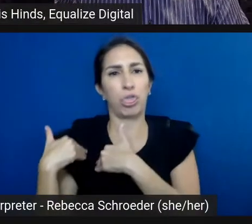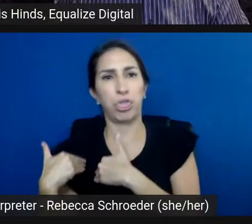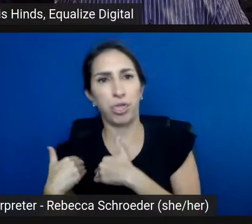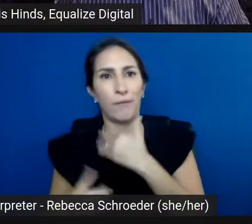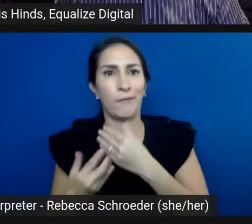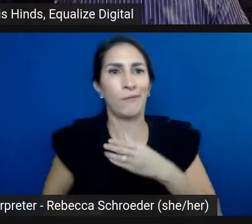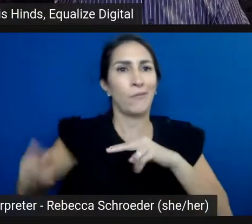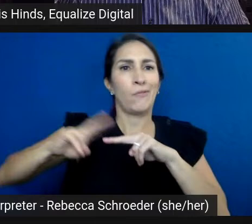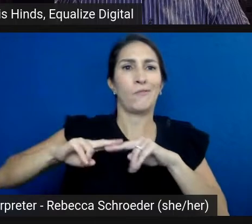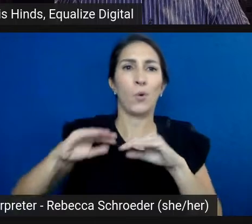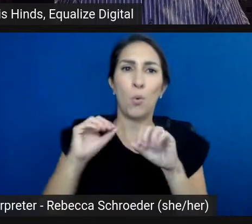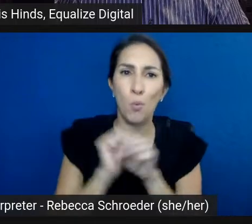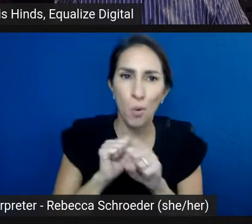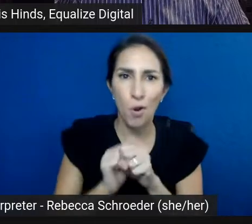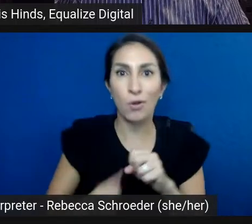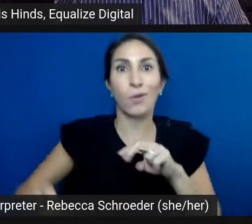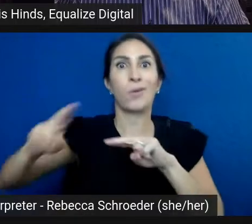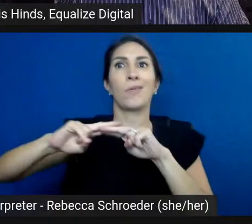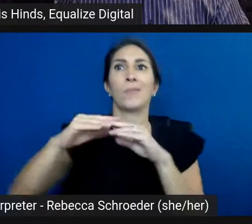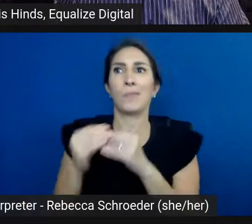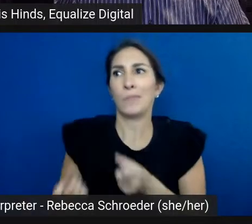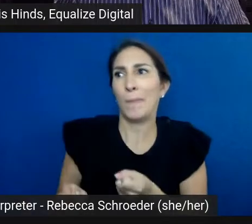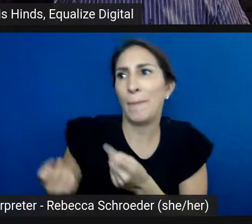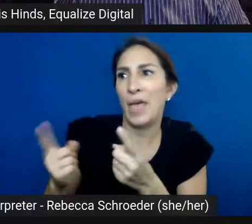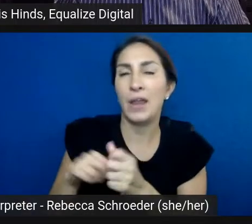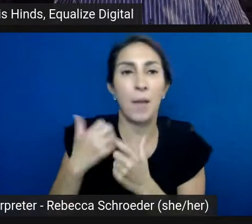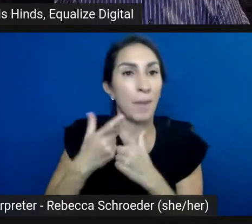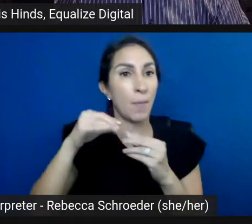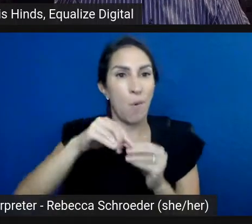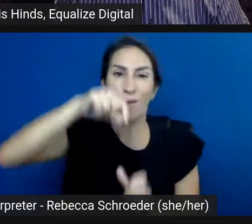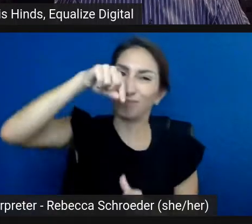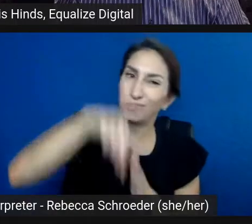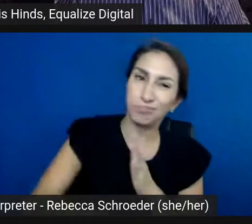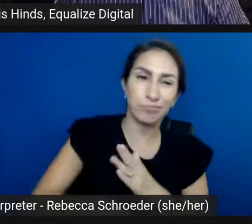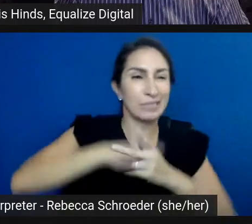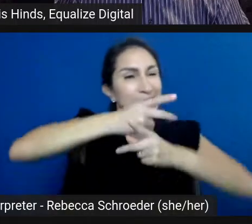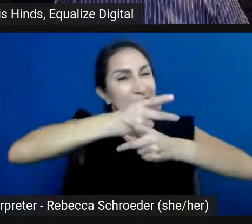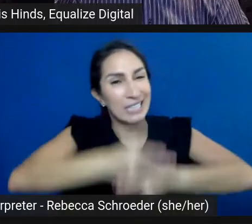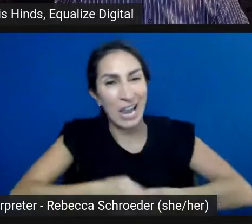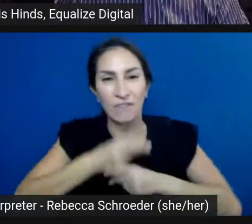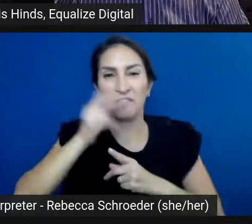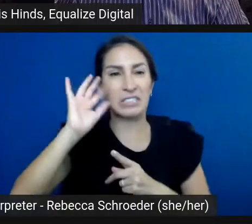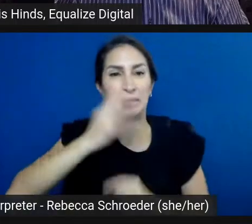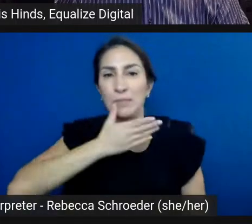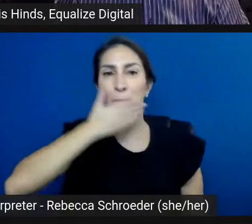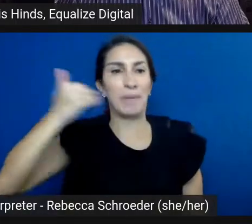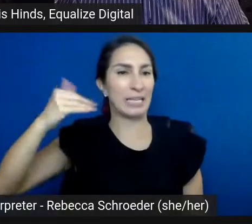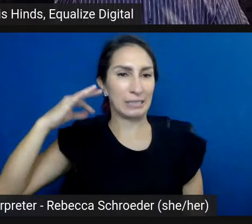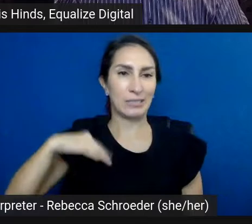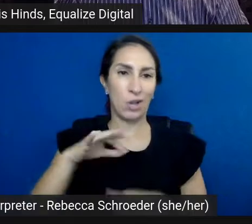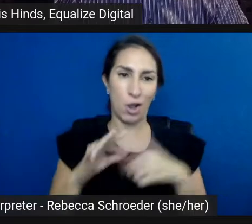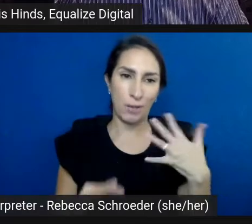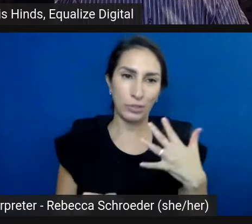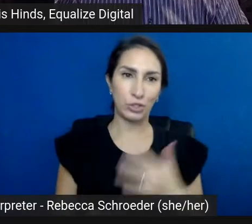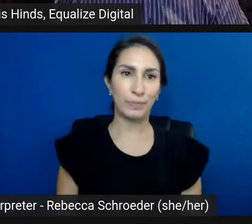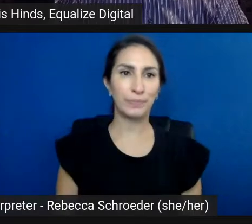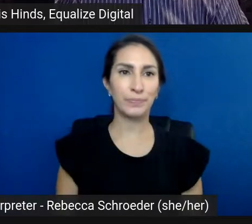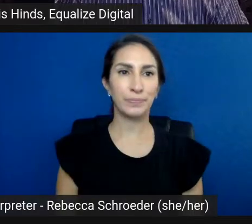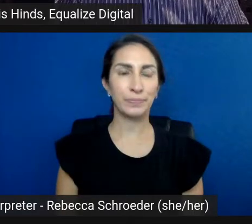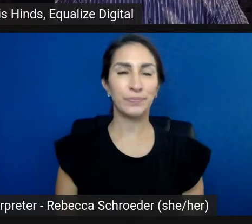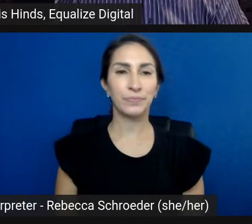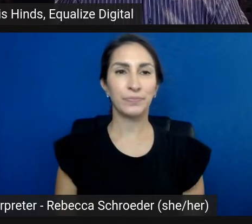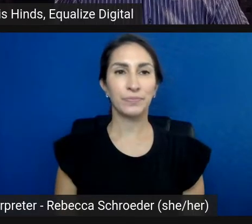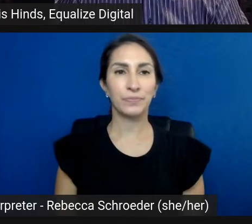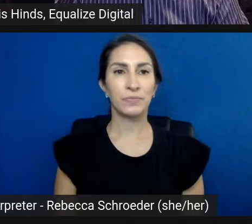more thorough seems like the way to go with this. Yeah. And it was actually, at least in part, out of the frustration